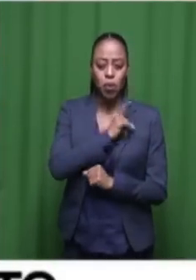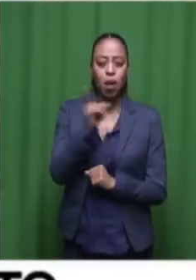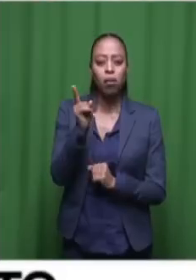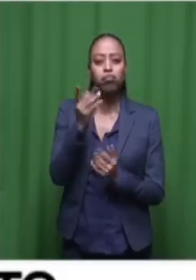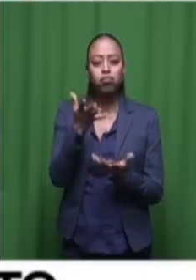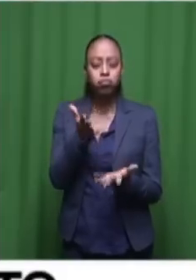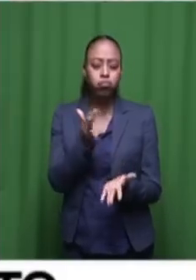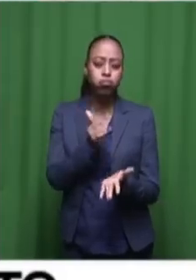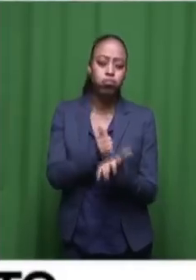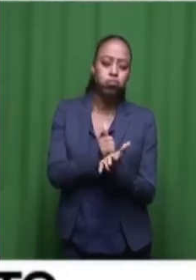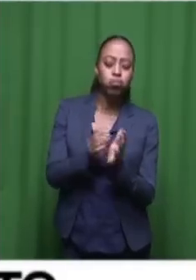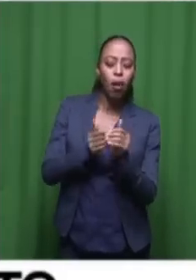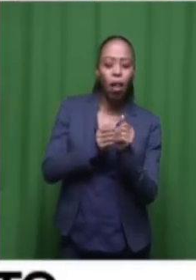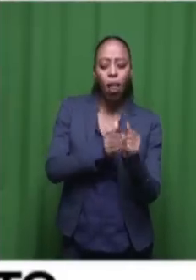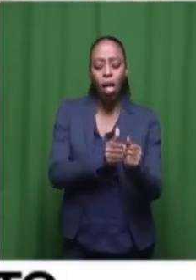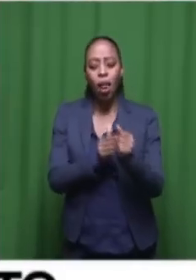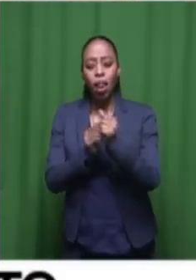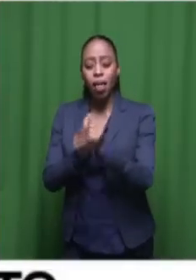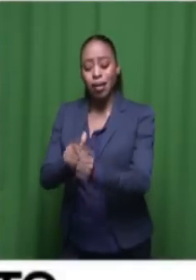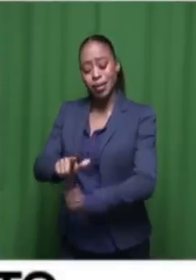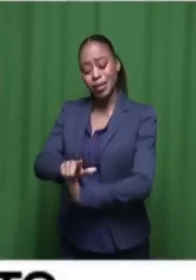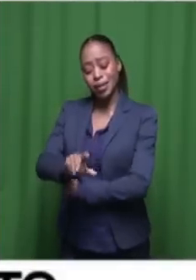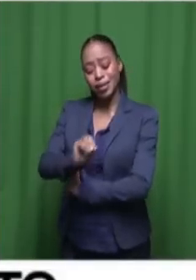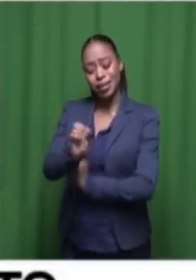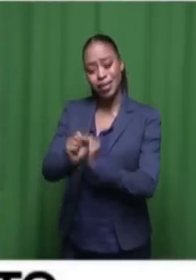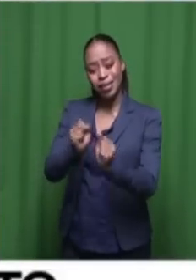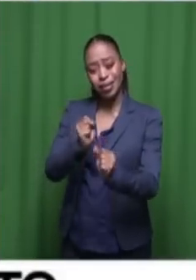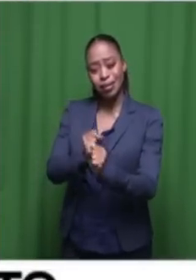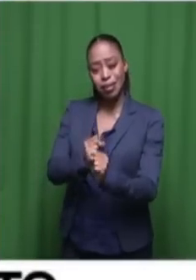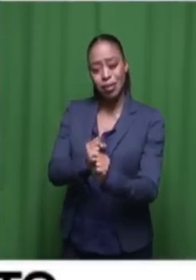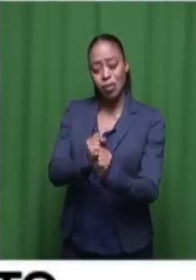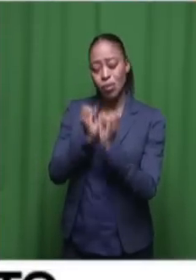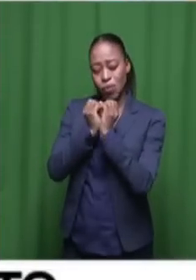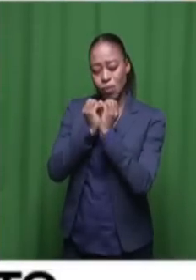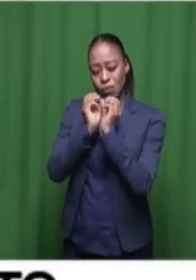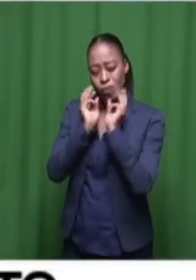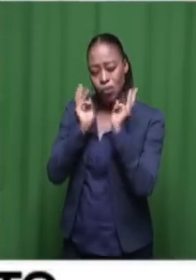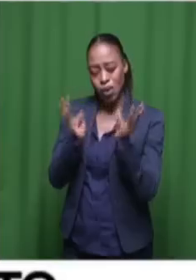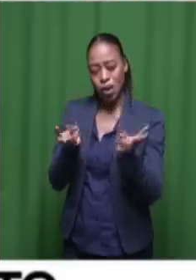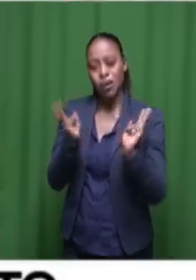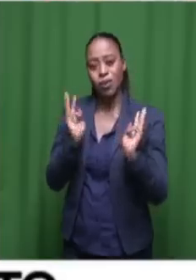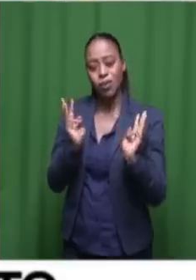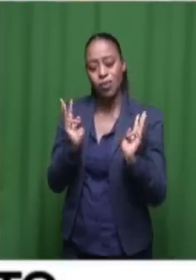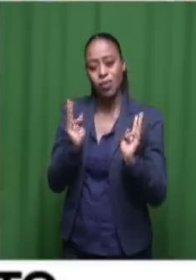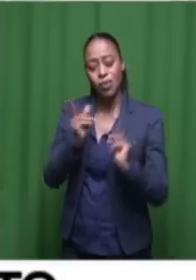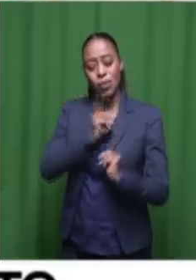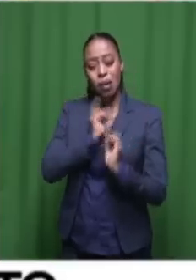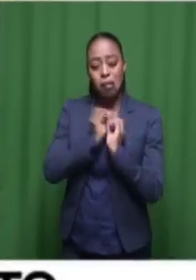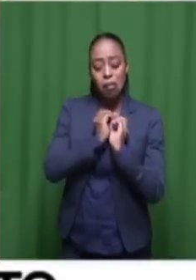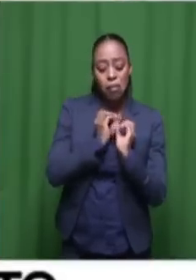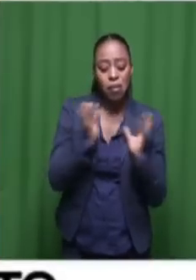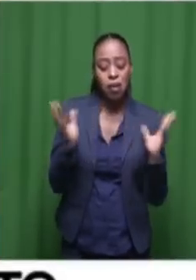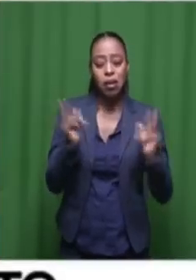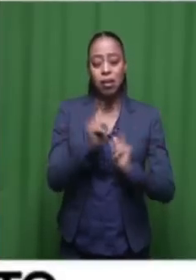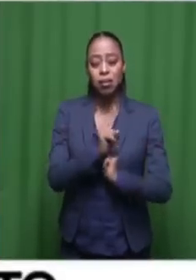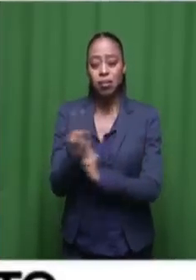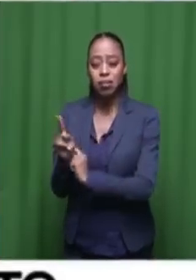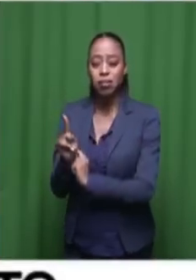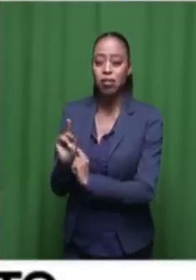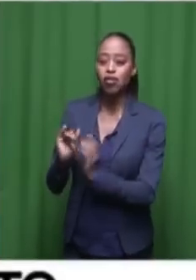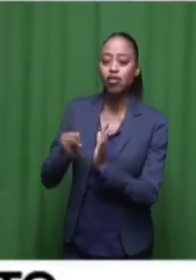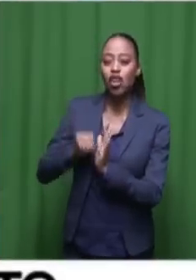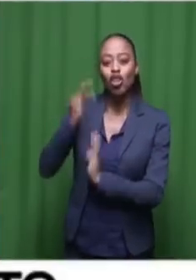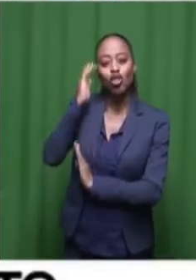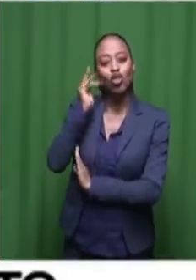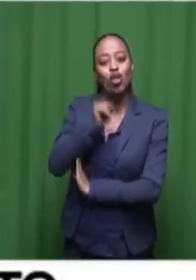the throne for 70 years. Incredible to think that most Britons have only ever